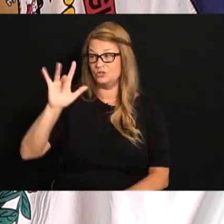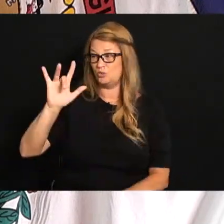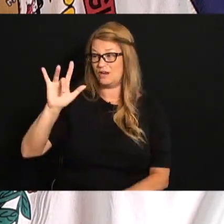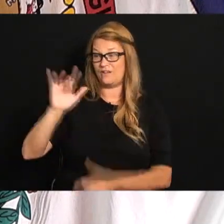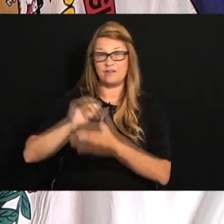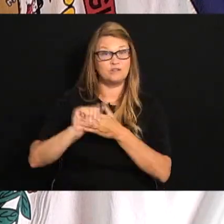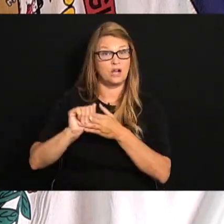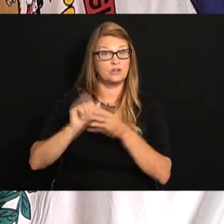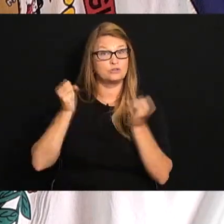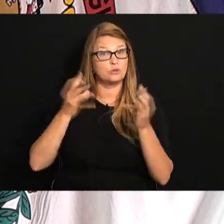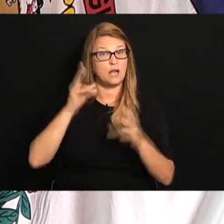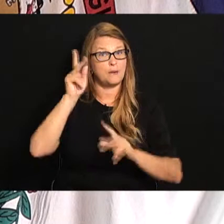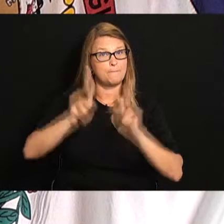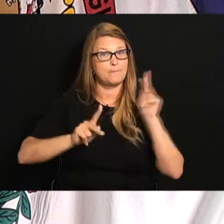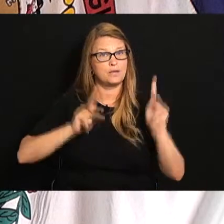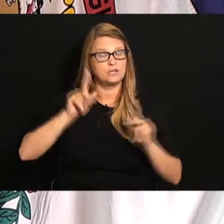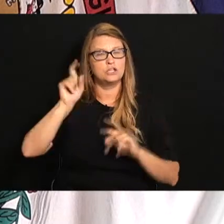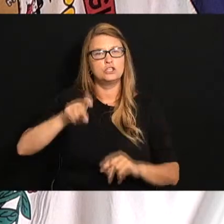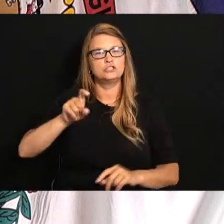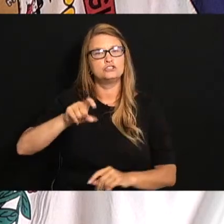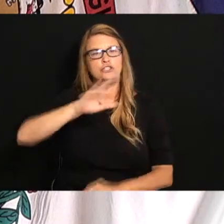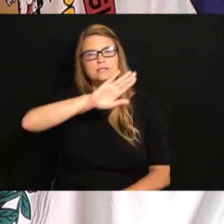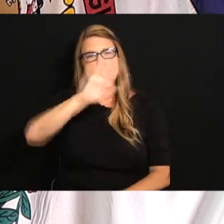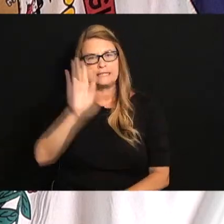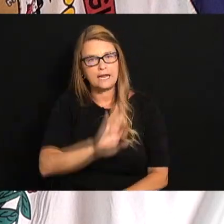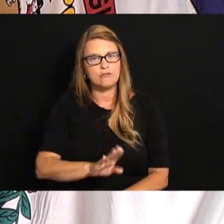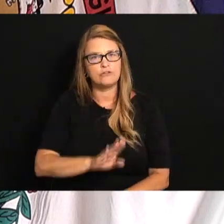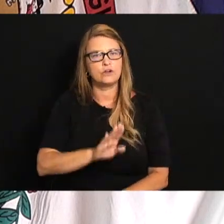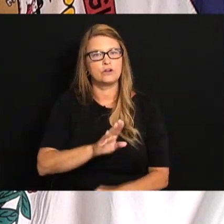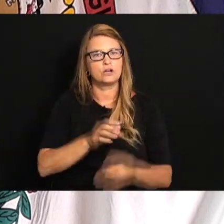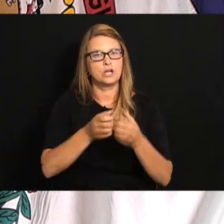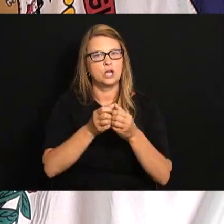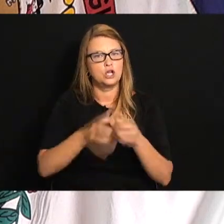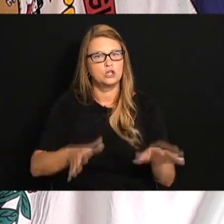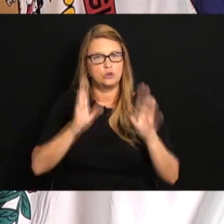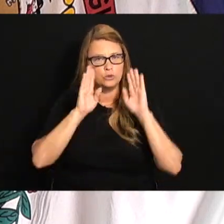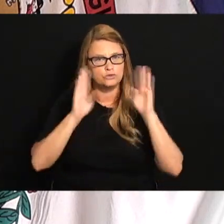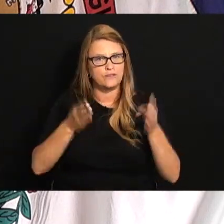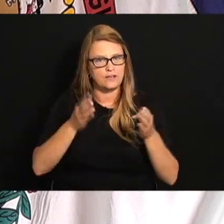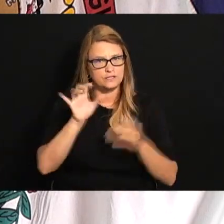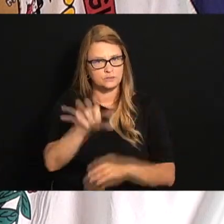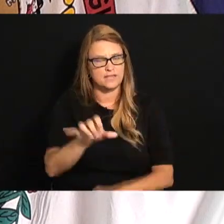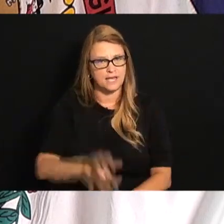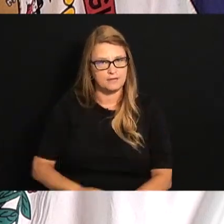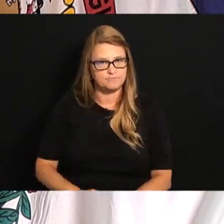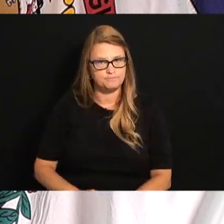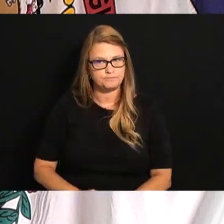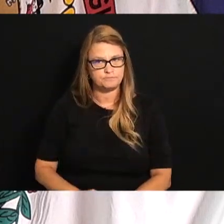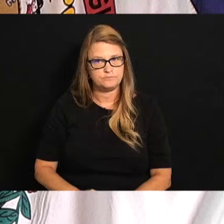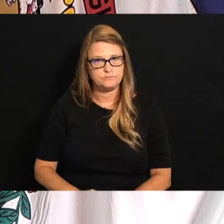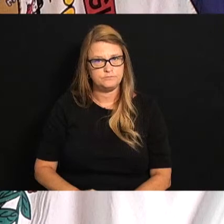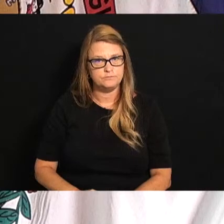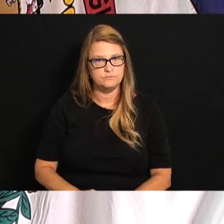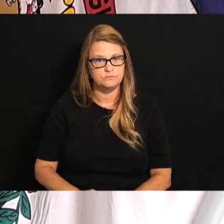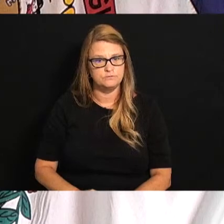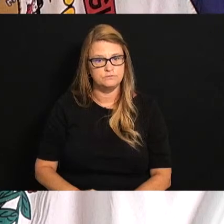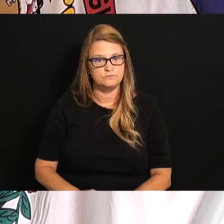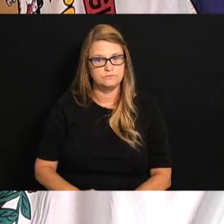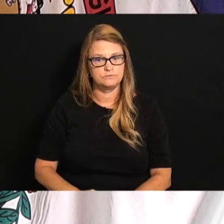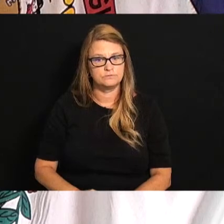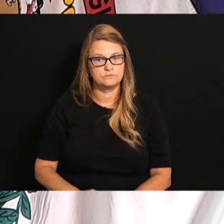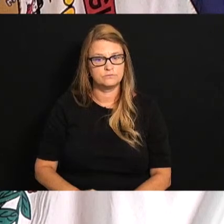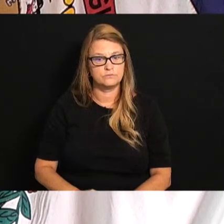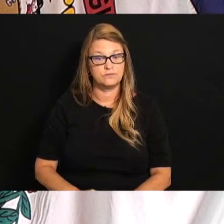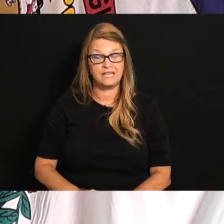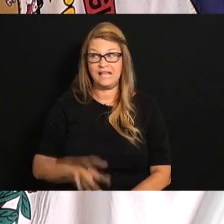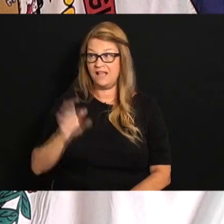$25 to a lot of folks, we should never, ever, ever lose focus with exactly that. Now, from the standpoint of is this a